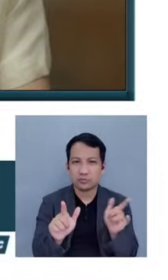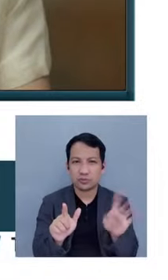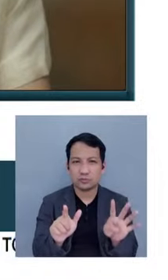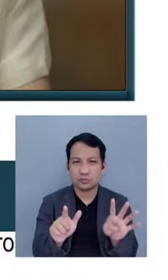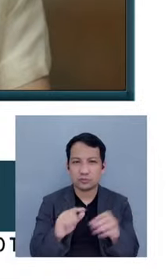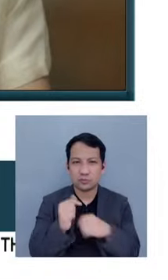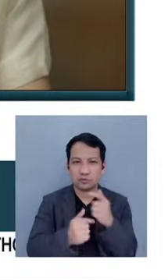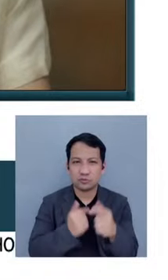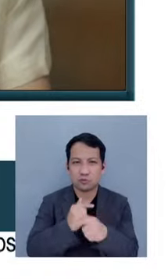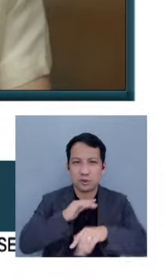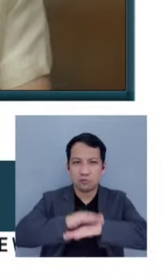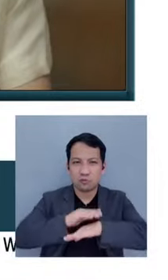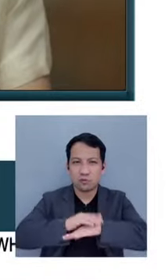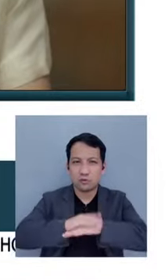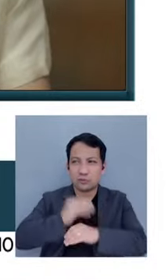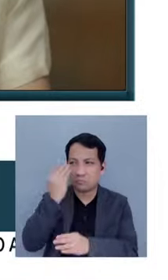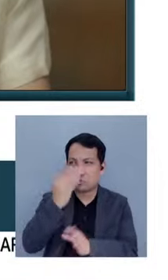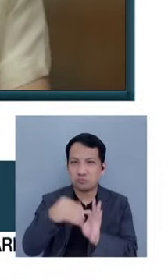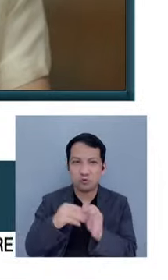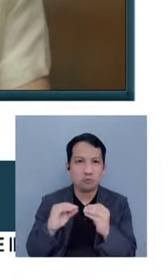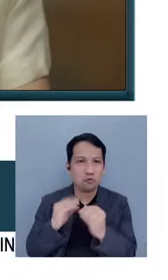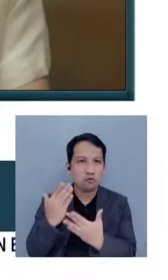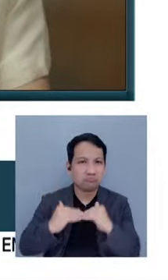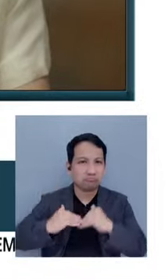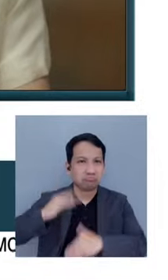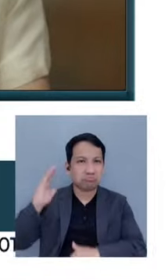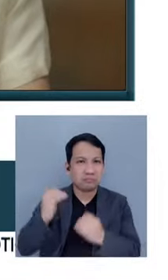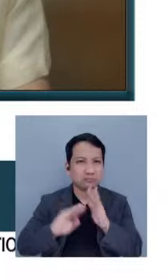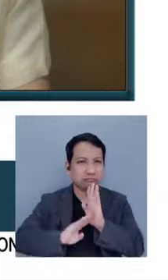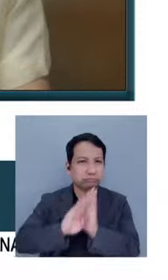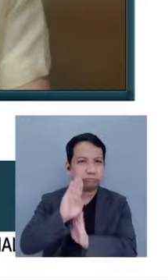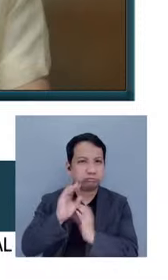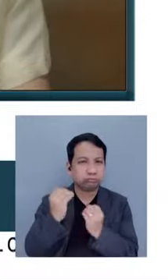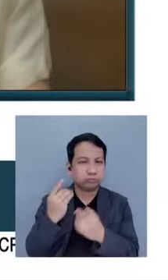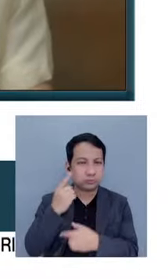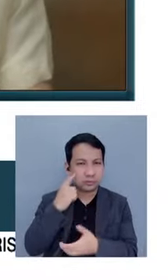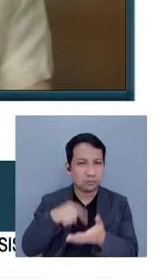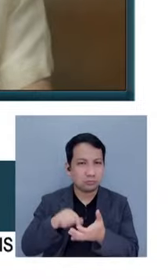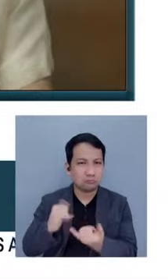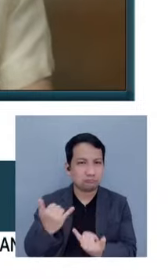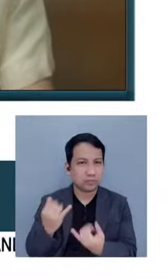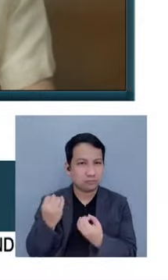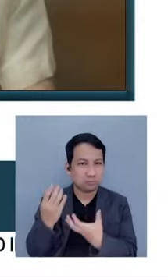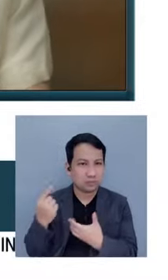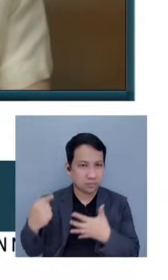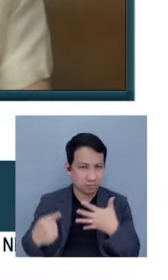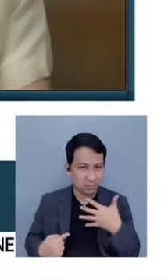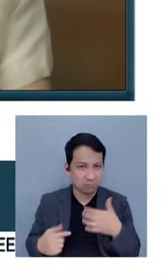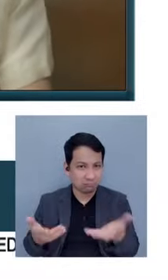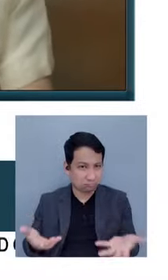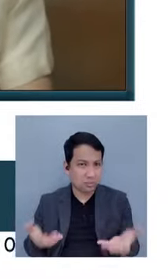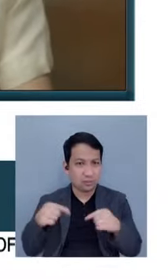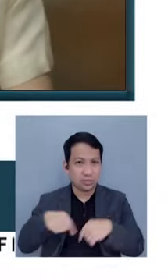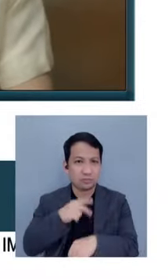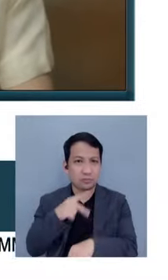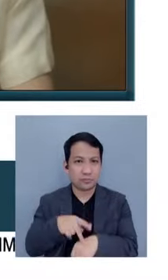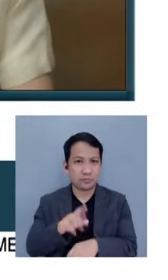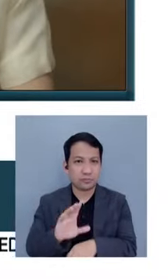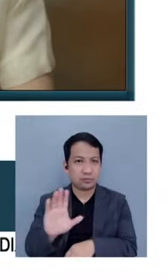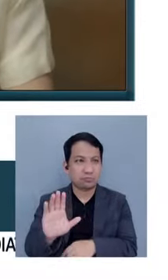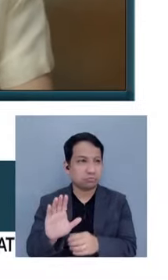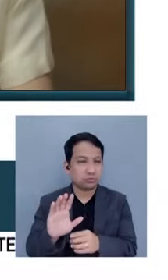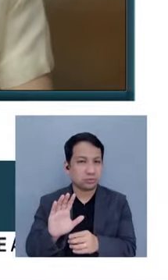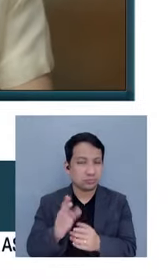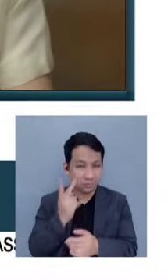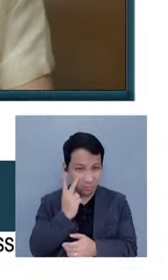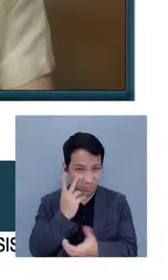Report, stating that there is an acceleration being noted here? In the Philippines in particular, do you see that